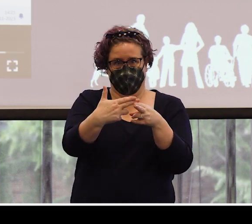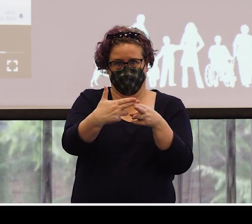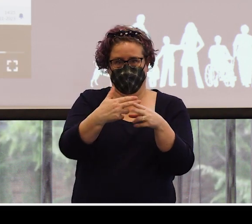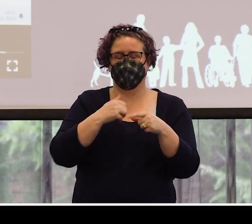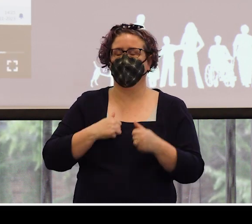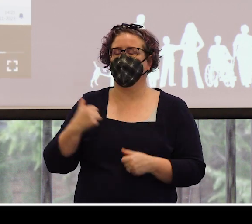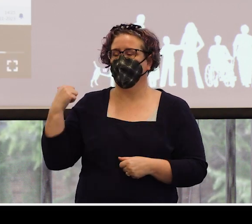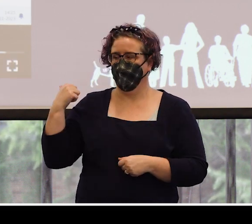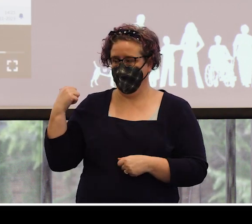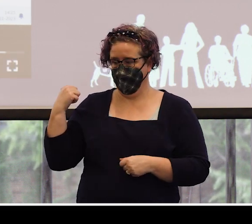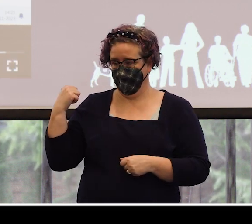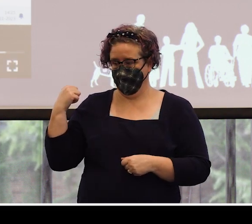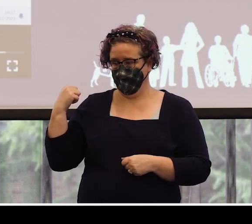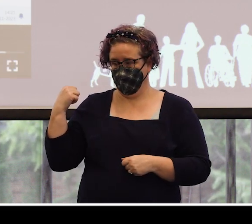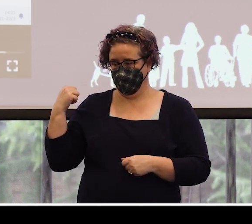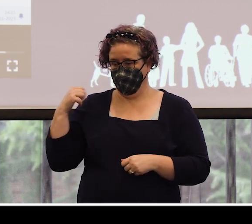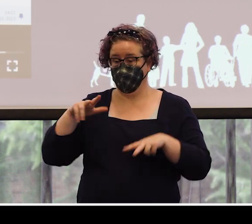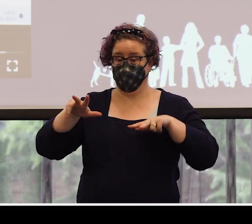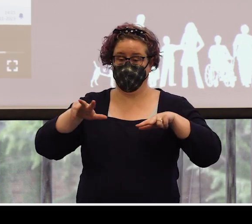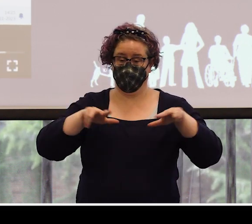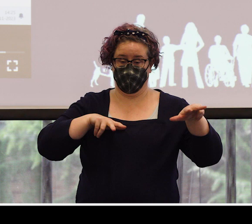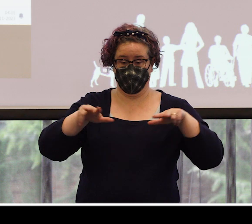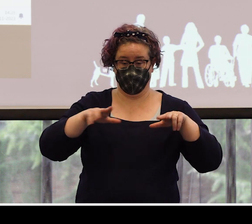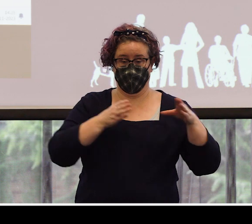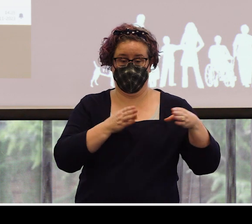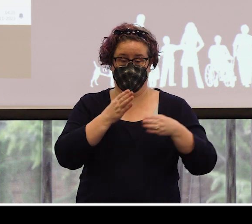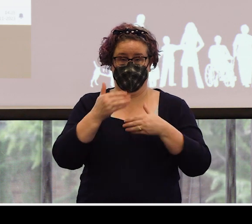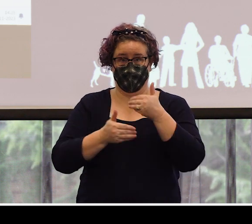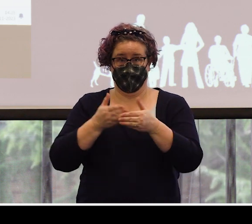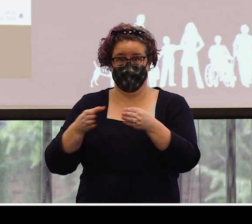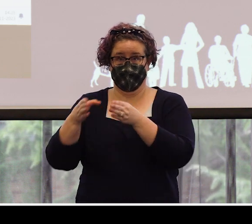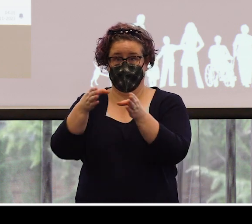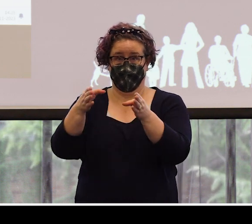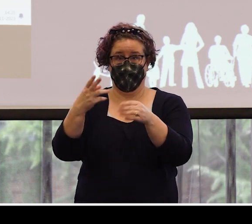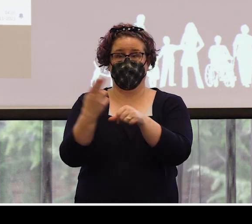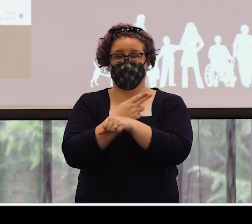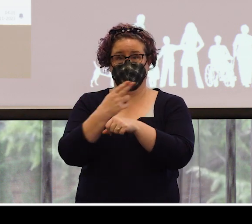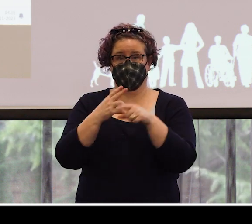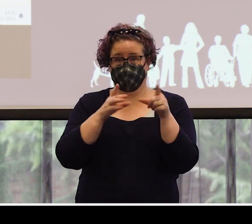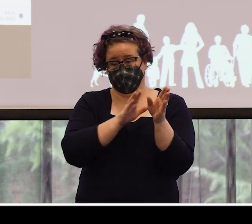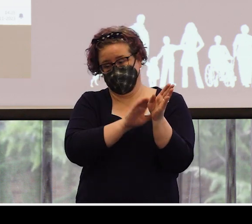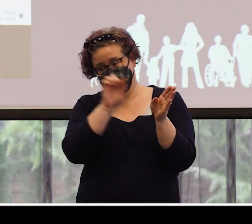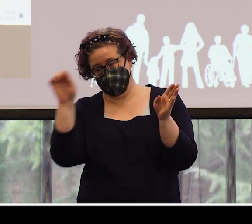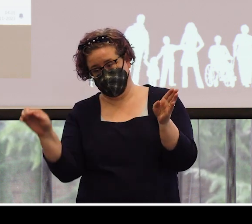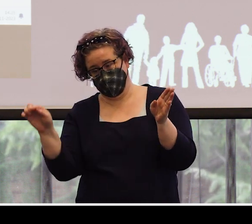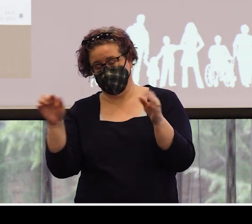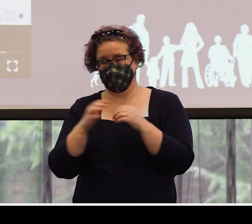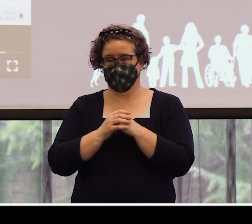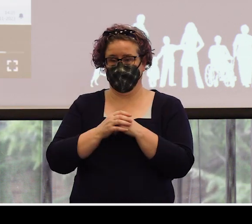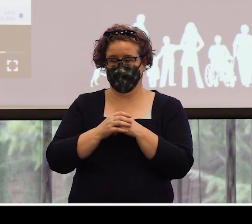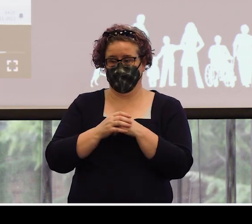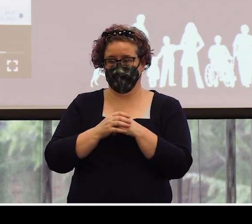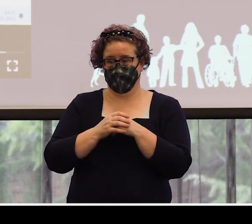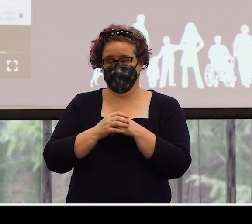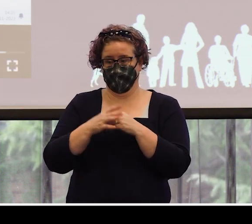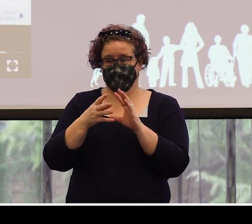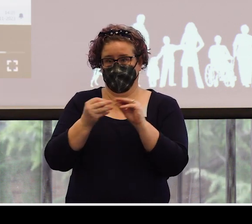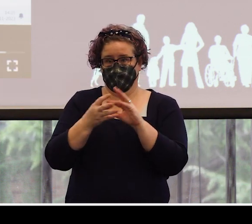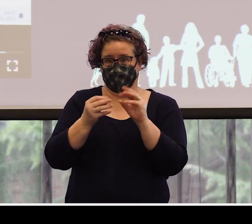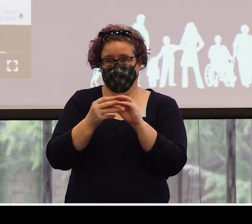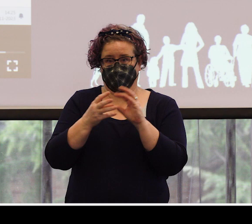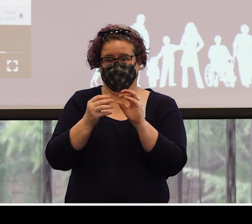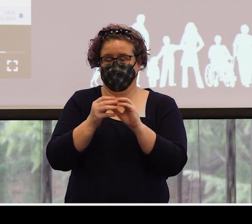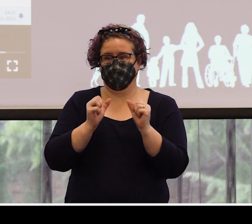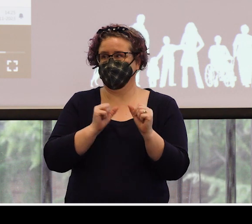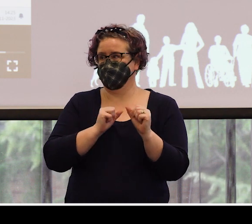3. Continue straight and use the sidewalk heading level 2. Sidewalk W of Brooklyn Avenue Northeast heading level 3. Continue straight and use the sidewalk heading level 2. Sidewalk W of Brooklyn Avenue Northeast heading level 3.